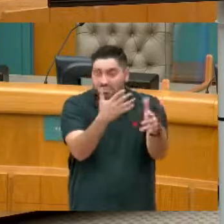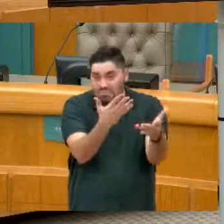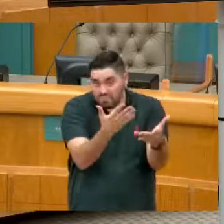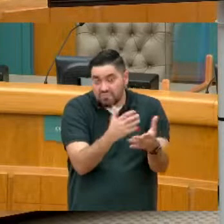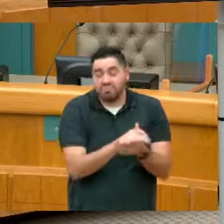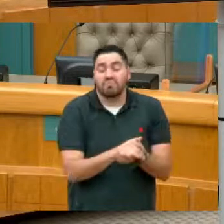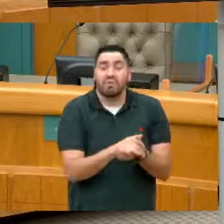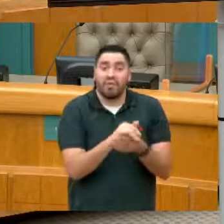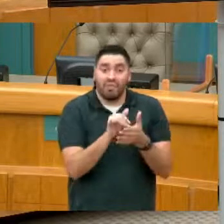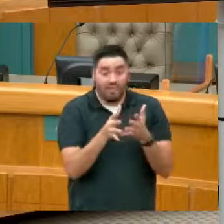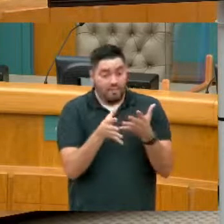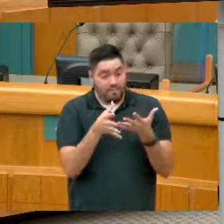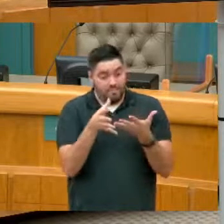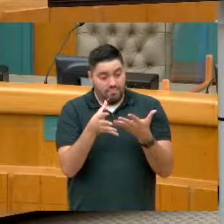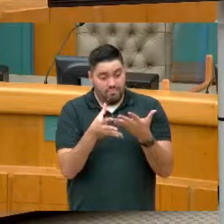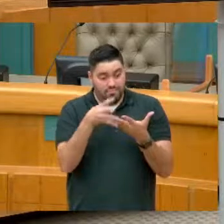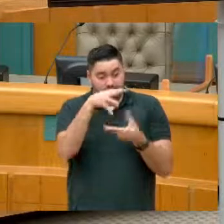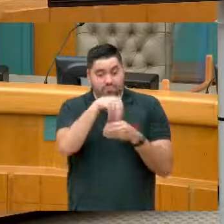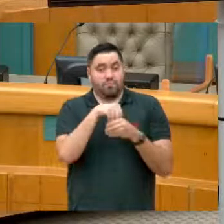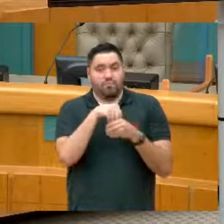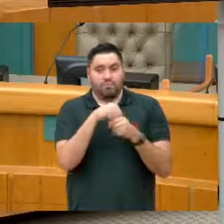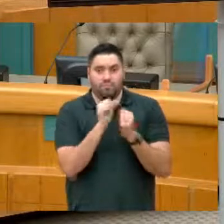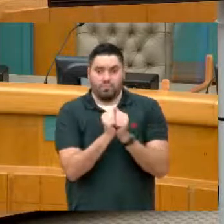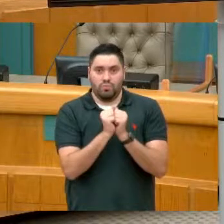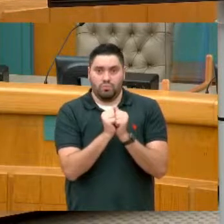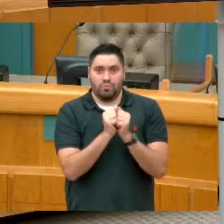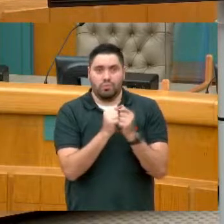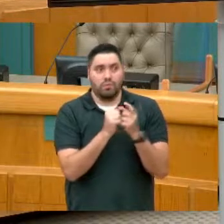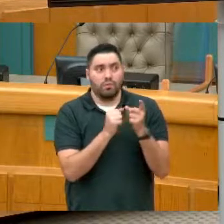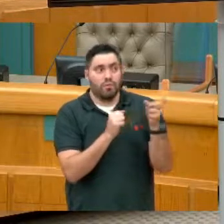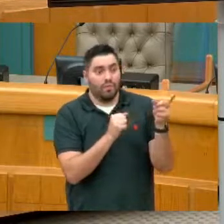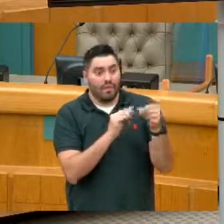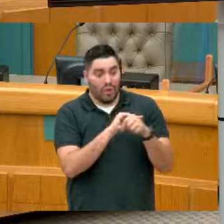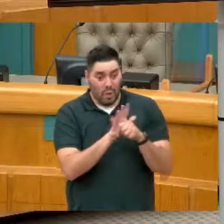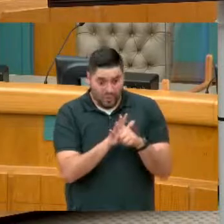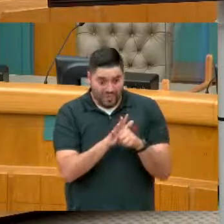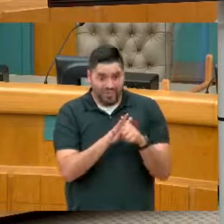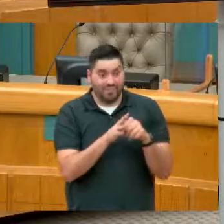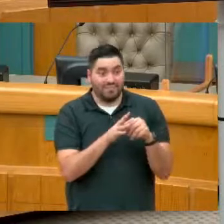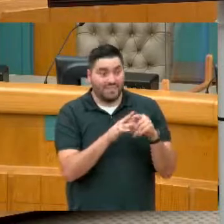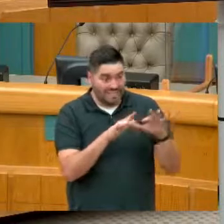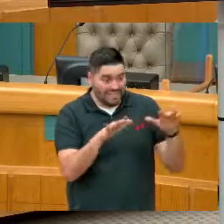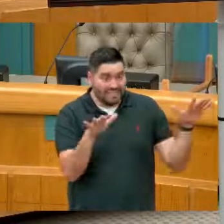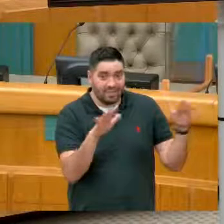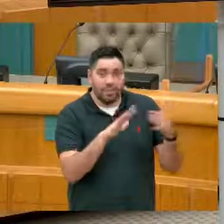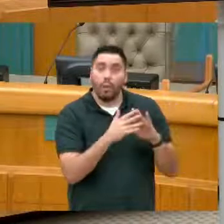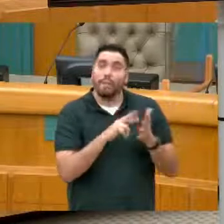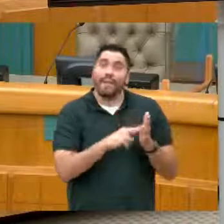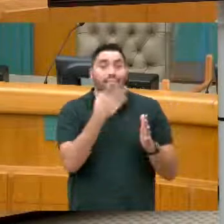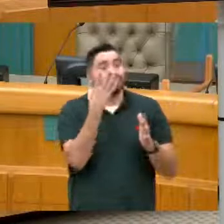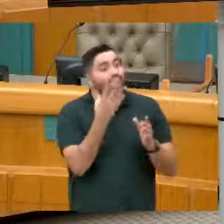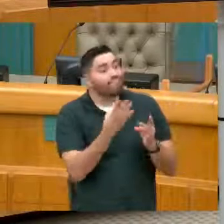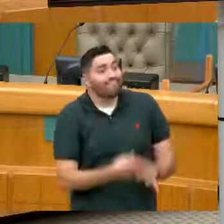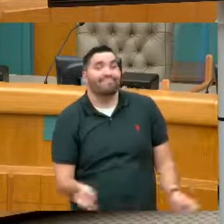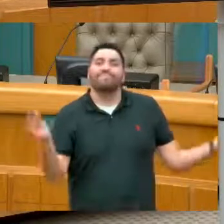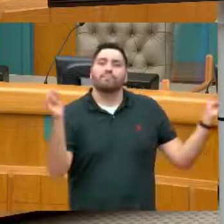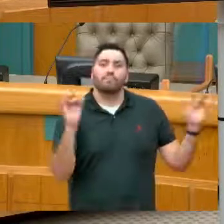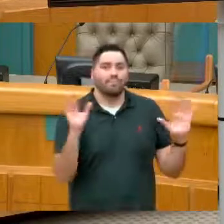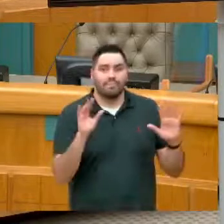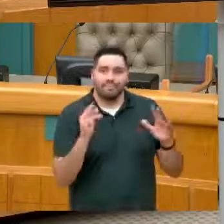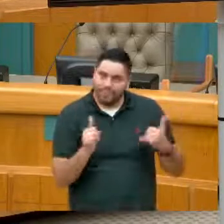that, that's coincided with all these rolling back of restrictions on